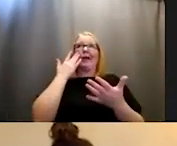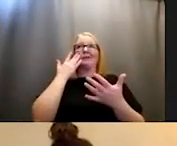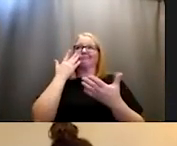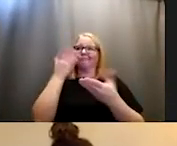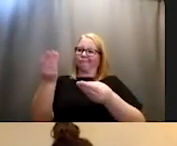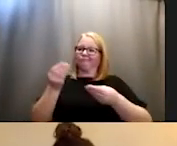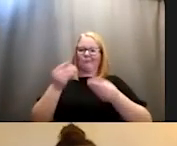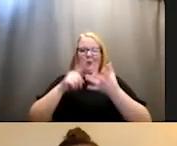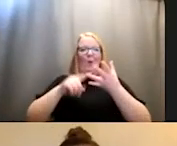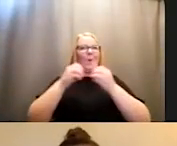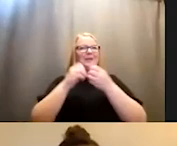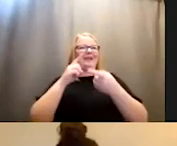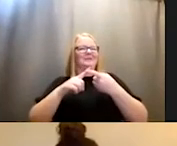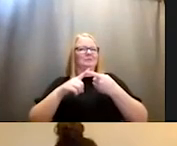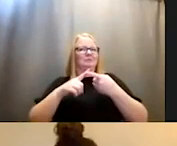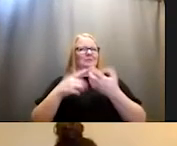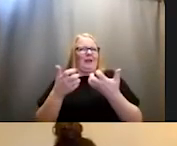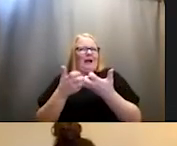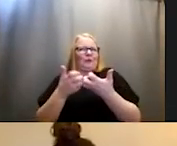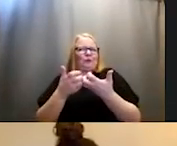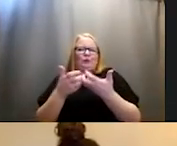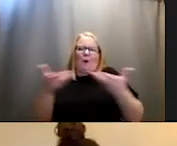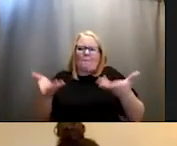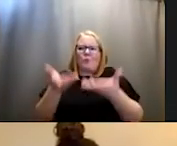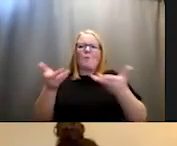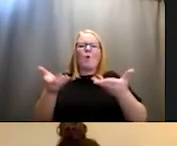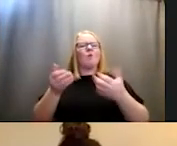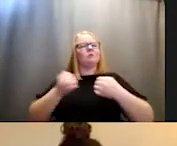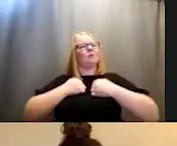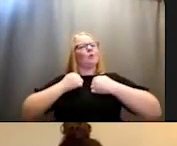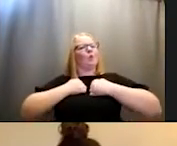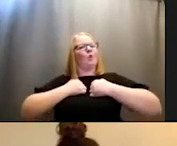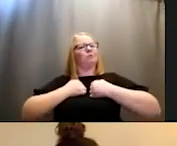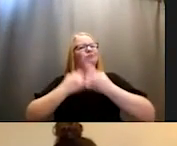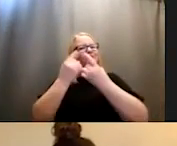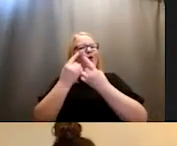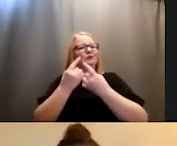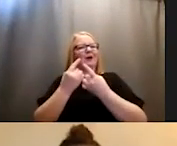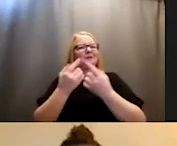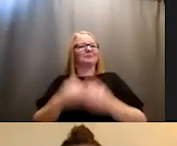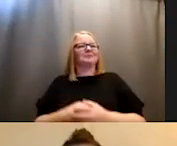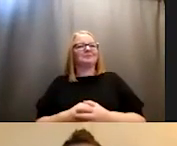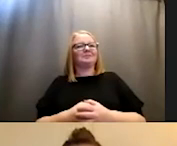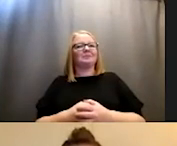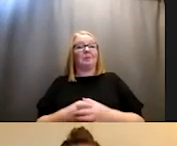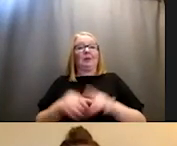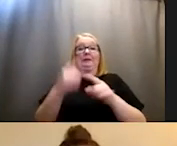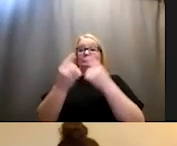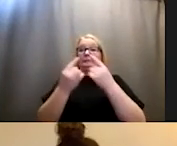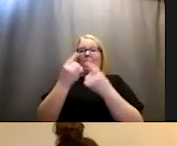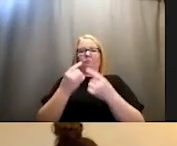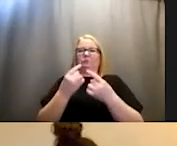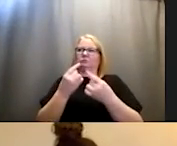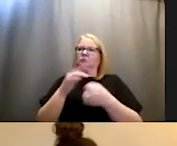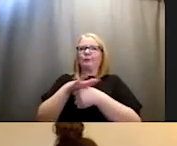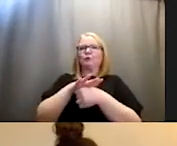she had a very clever understanding of how to promote her own products. She was also in a very good position, as I mentioned, that